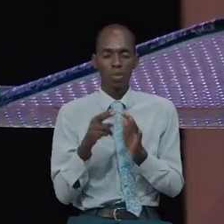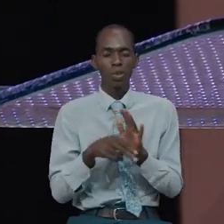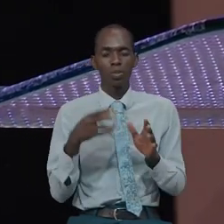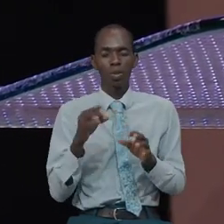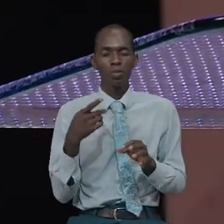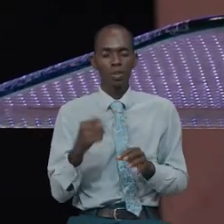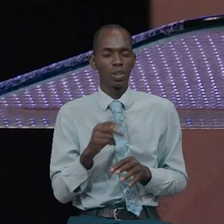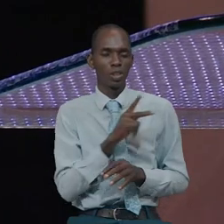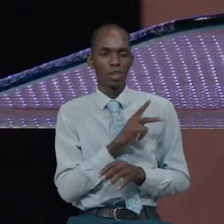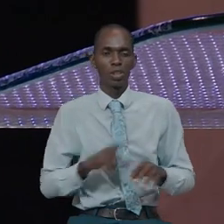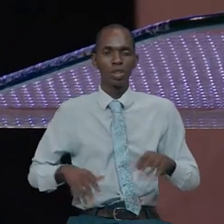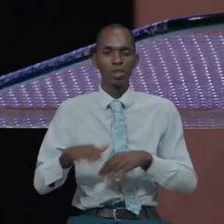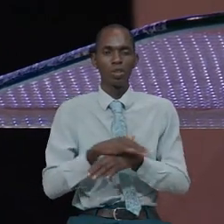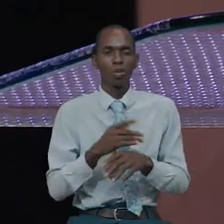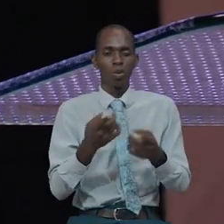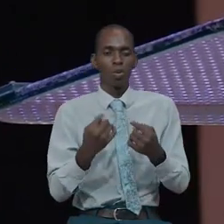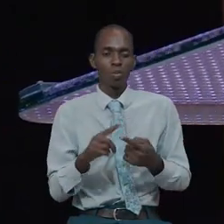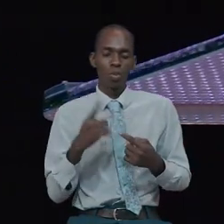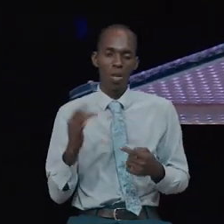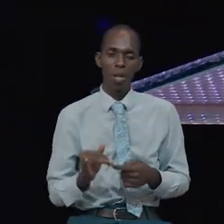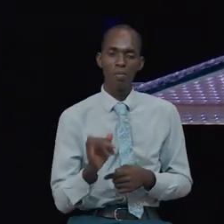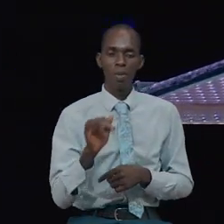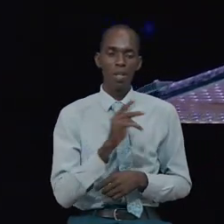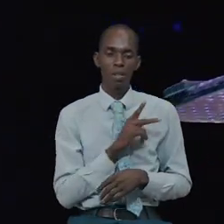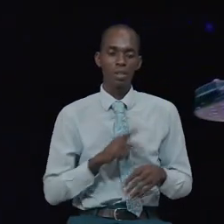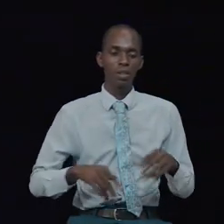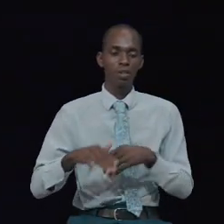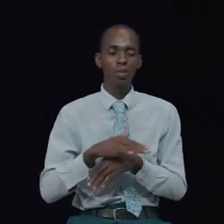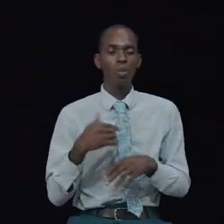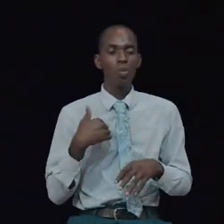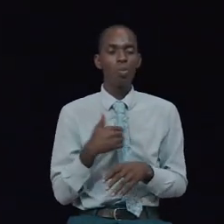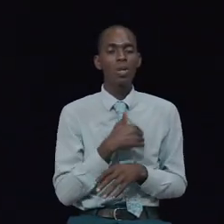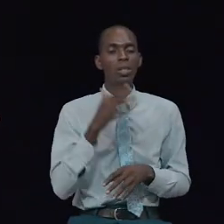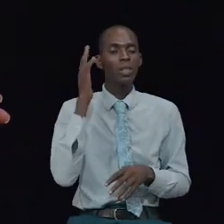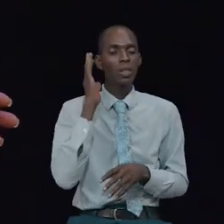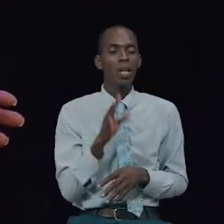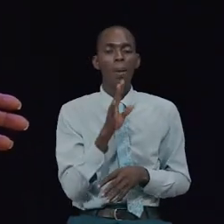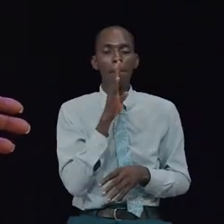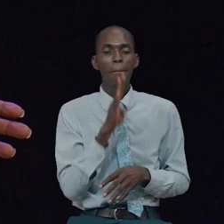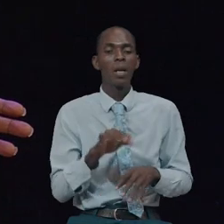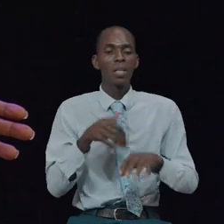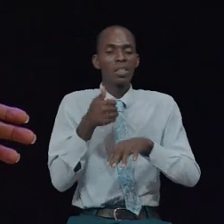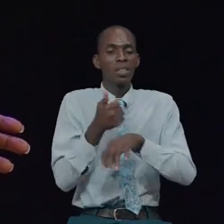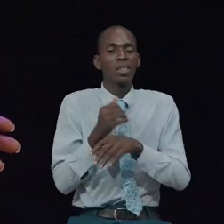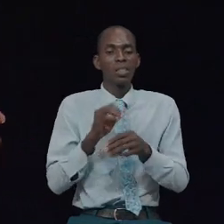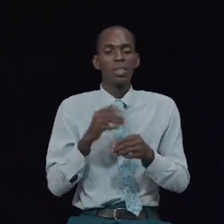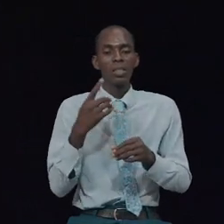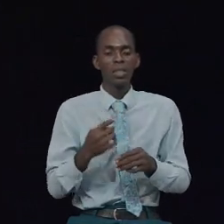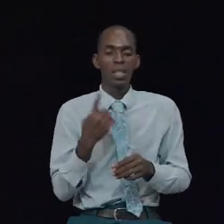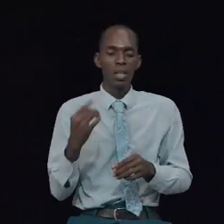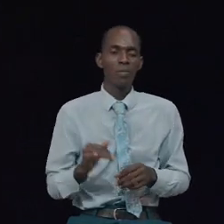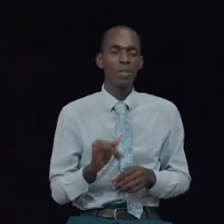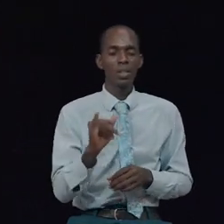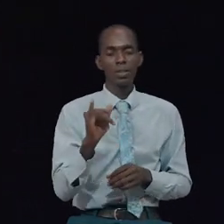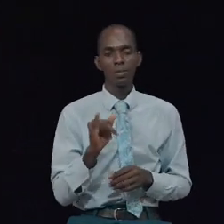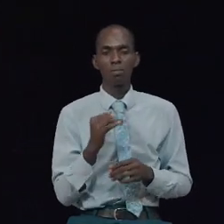the everlasting kingdom. We will be established in the everlasting virtue of the Lord